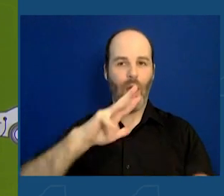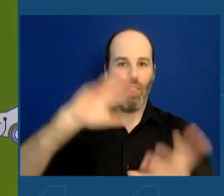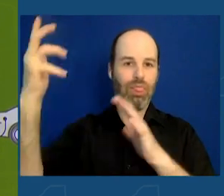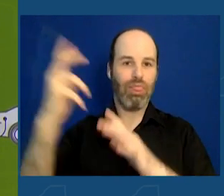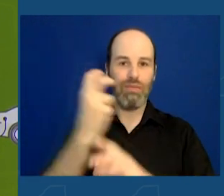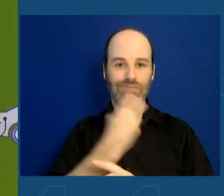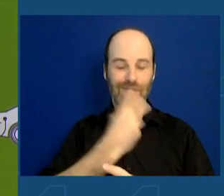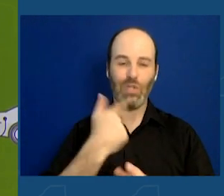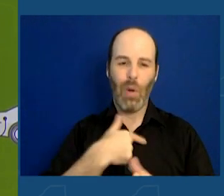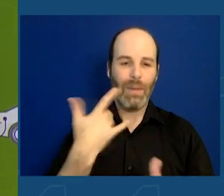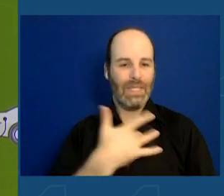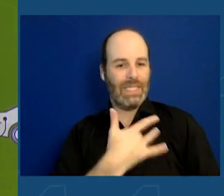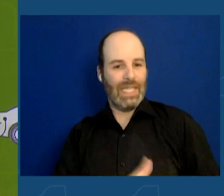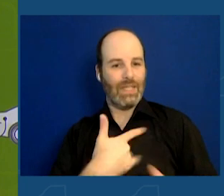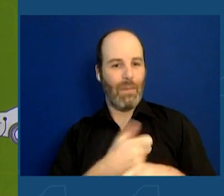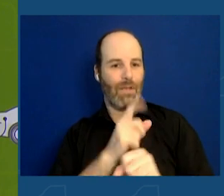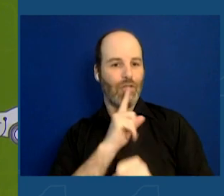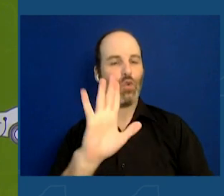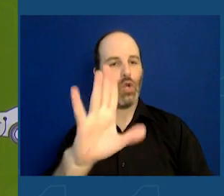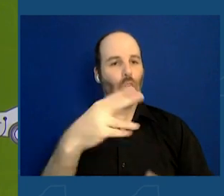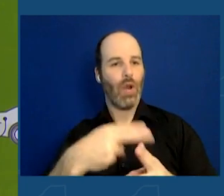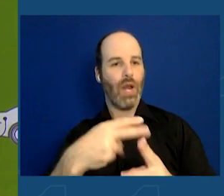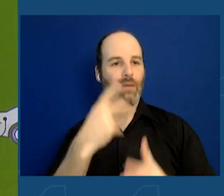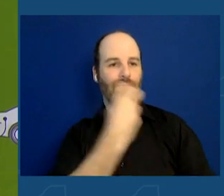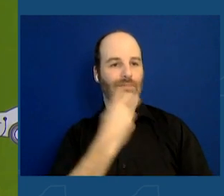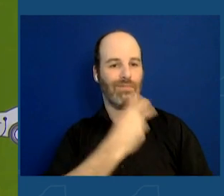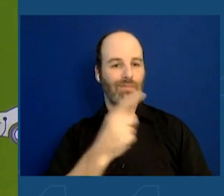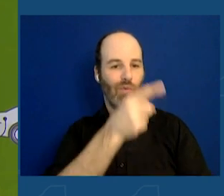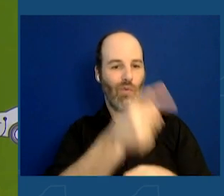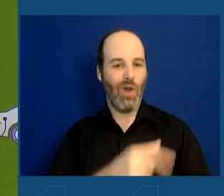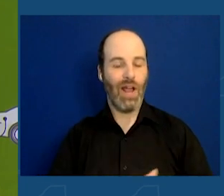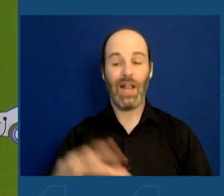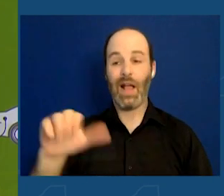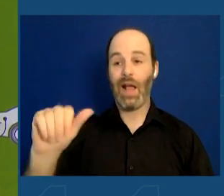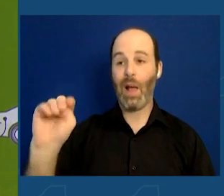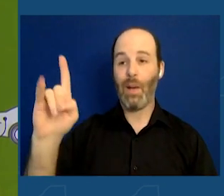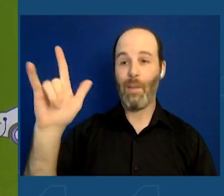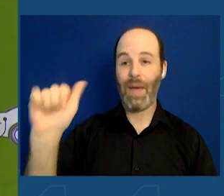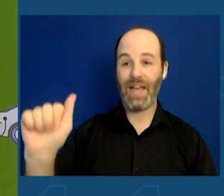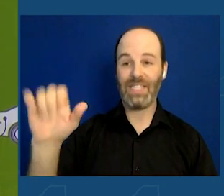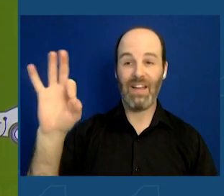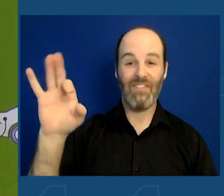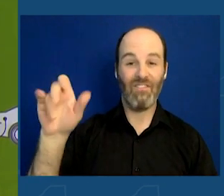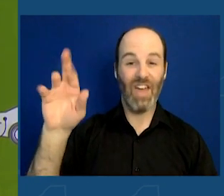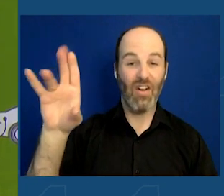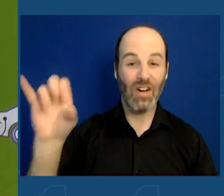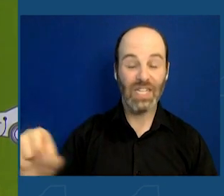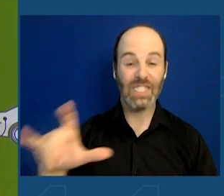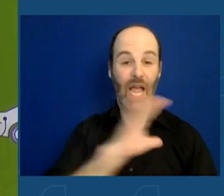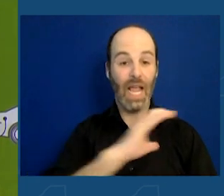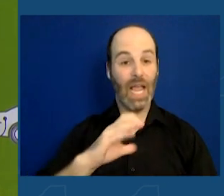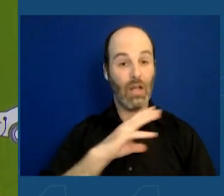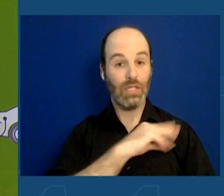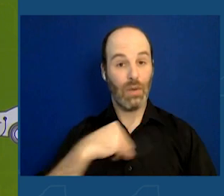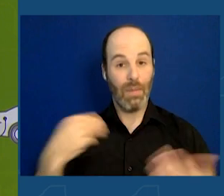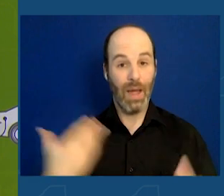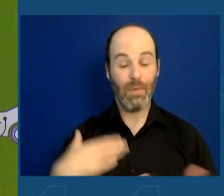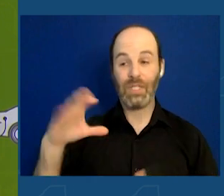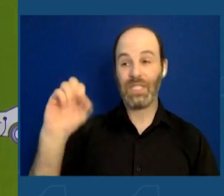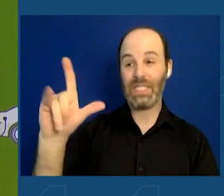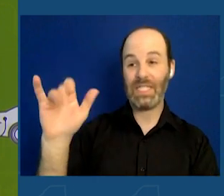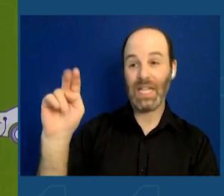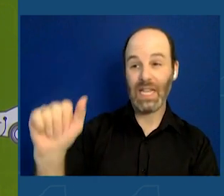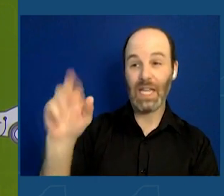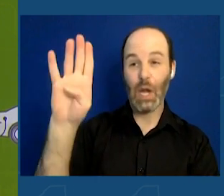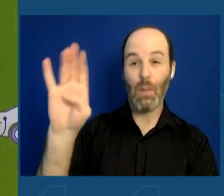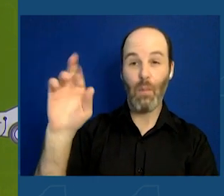this, so I want to make sure I get yours right. Amanda Farias, I want to thank our council member for joining us as well. Selvina Brooks Powers, who has also